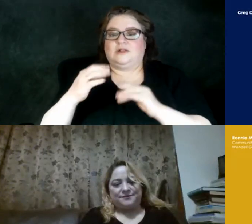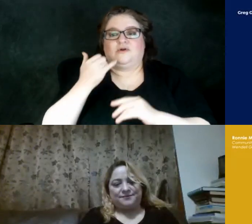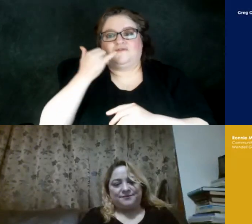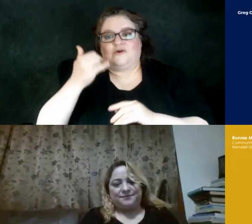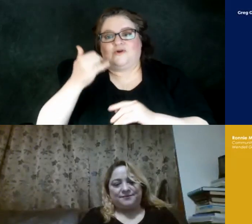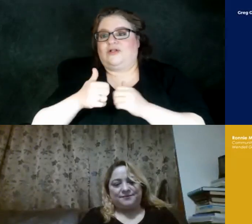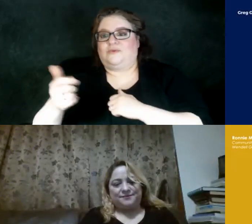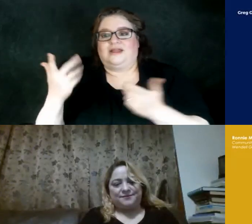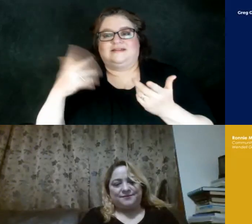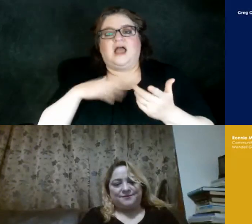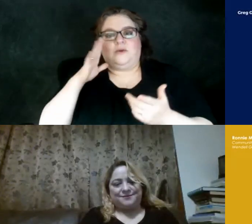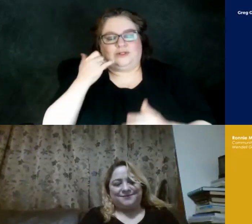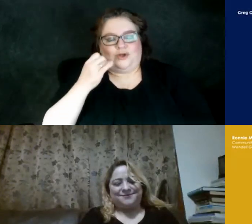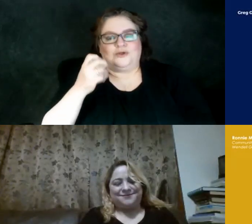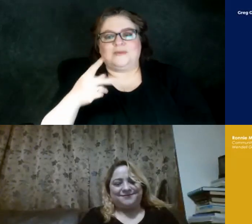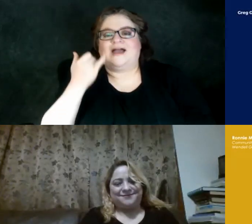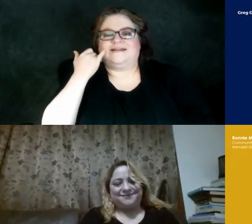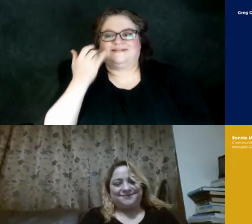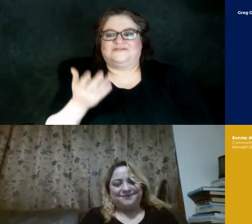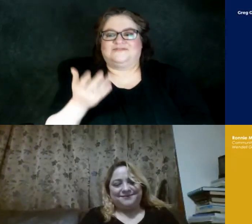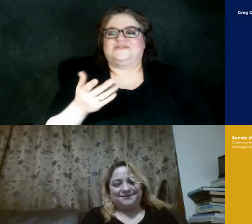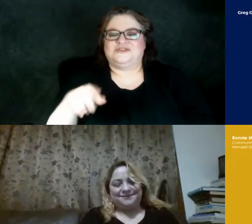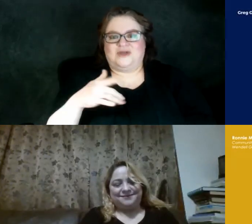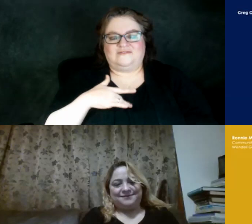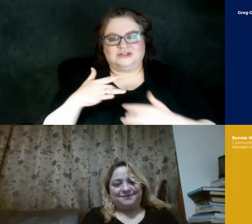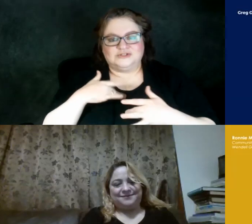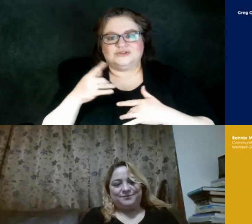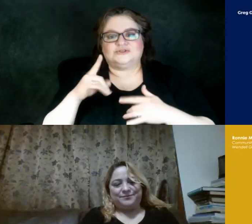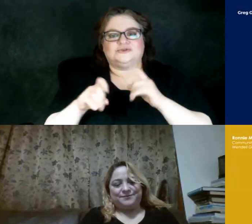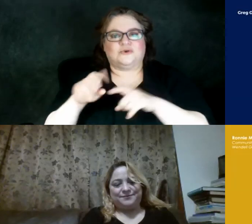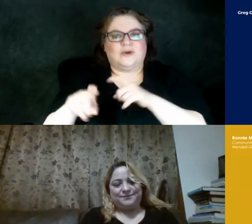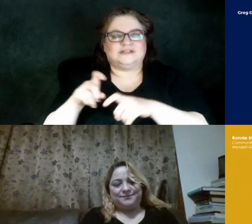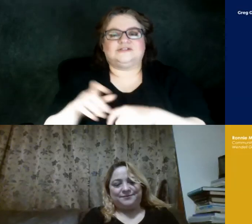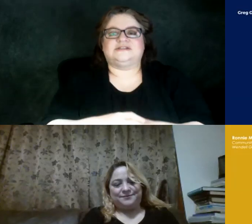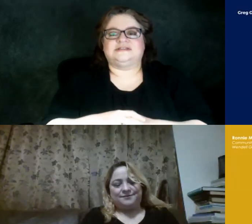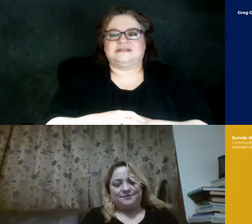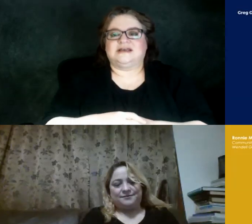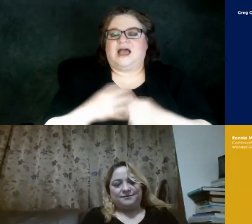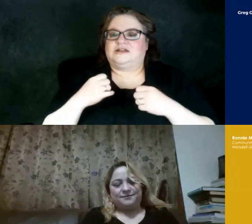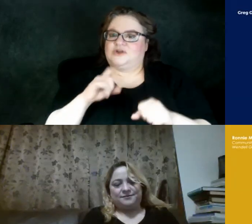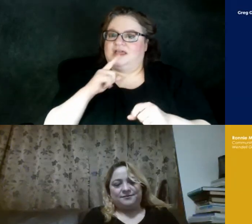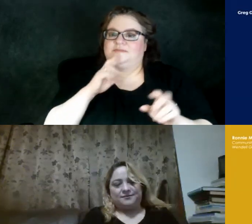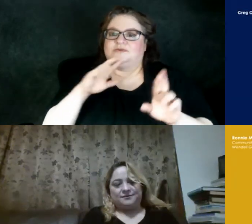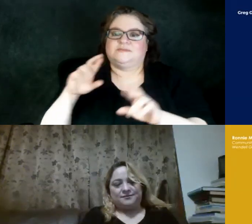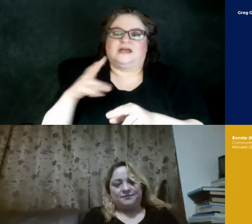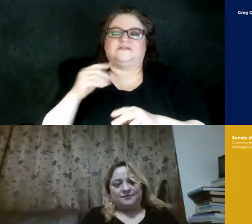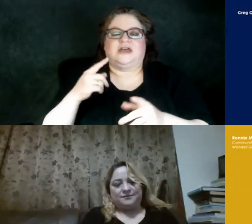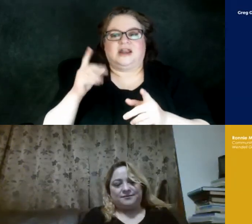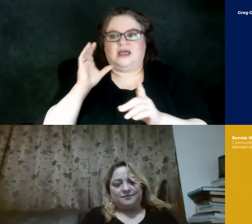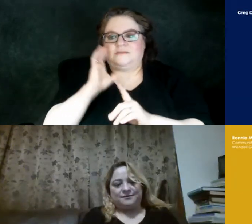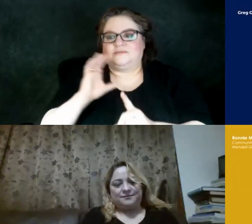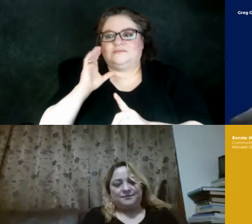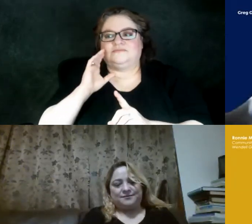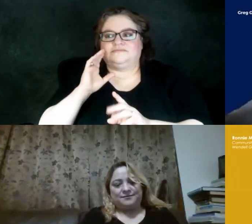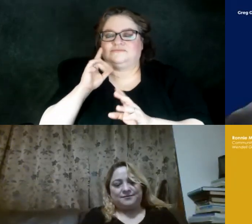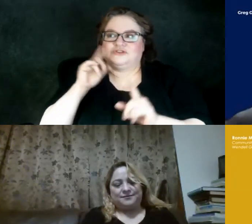away. I will call you back if you have concerns or questions. I try to be responsive, and I'm looking forward